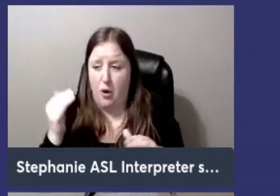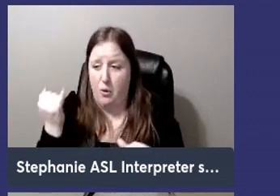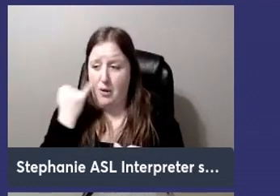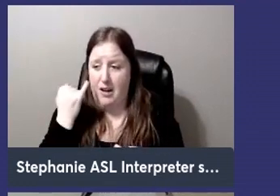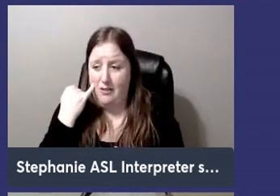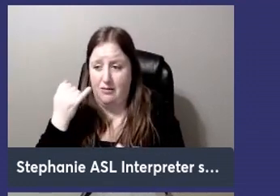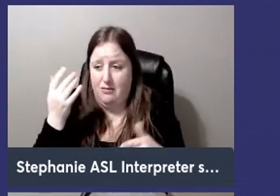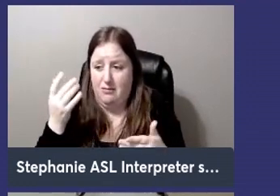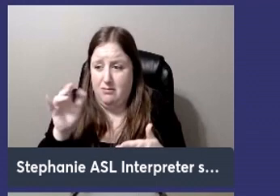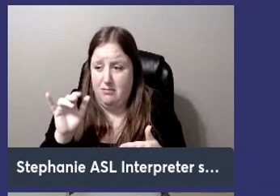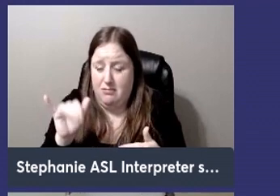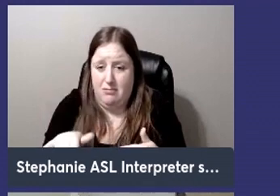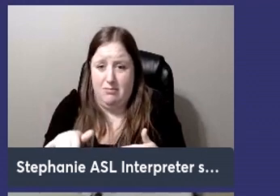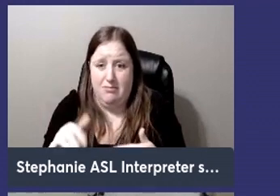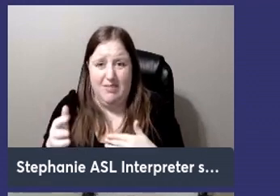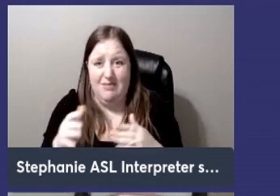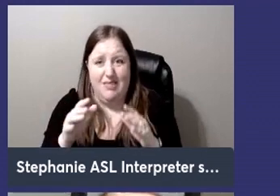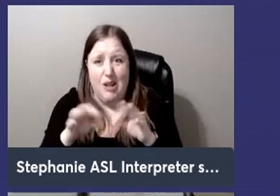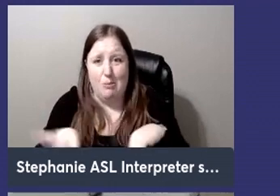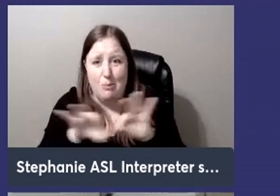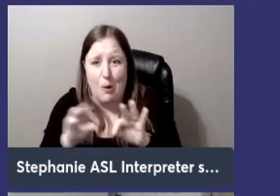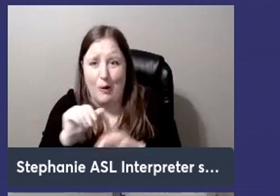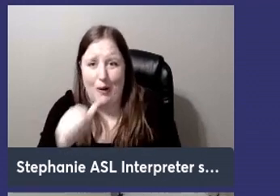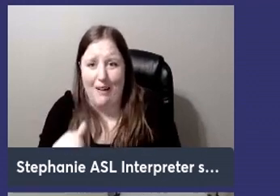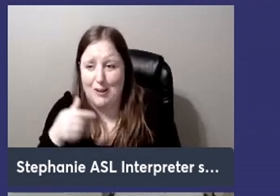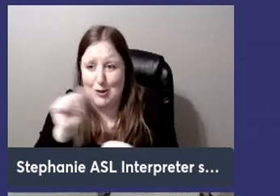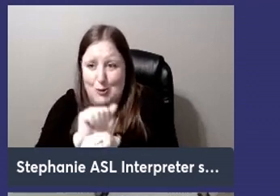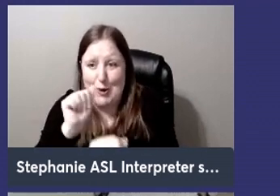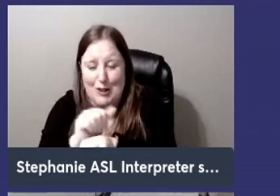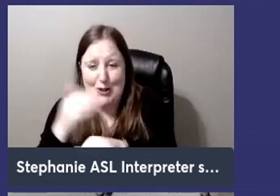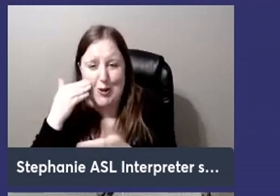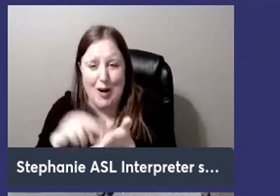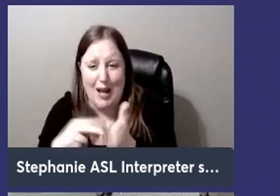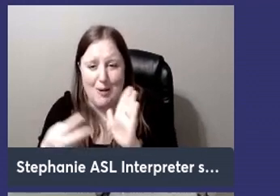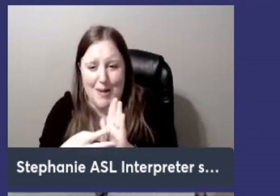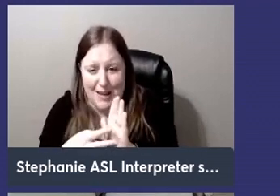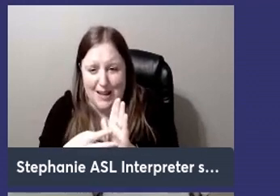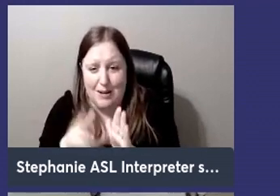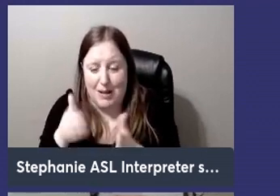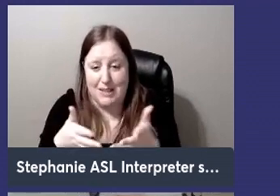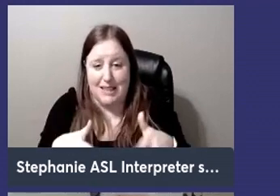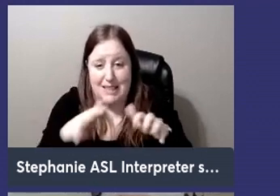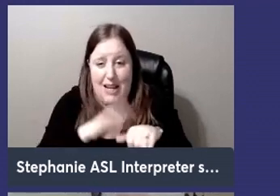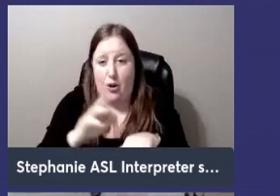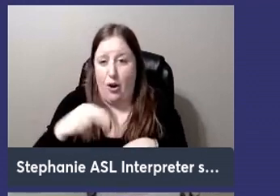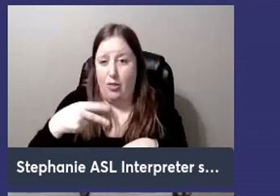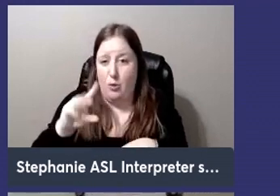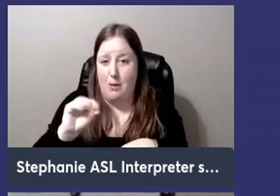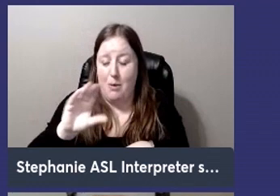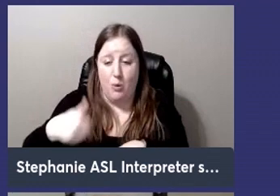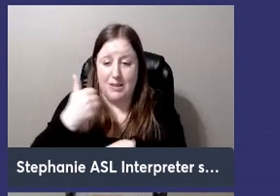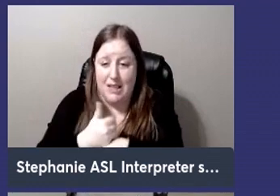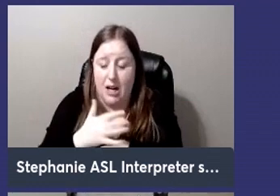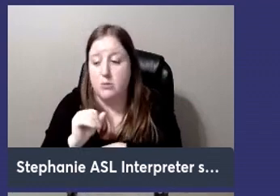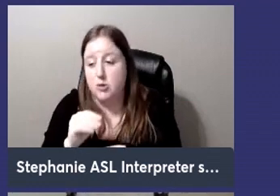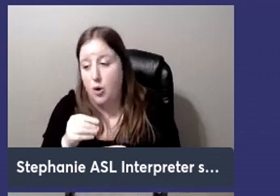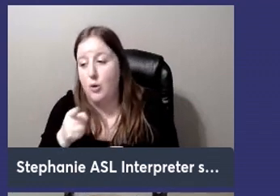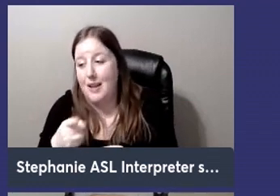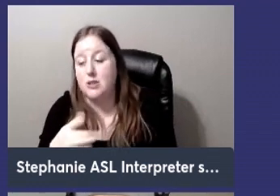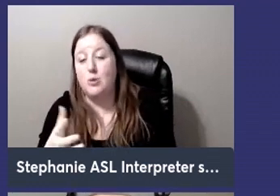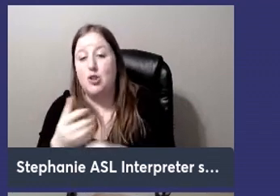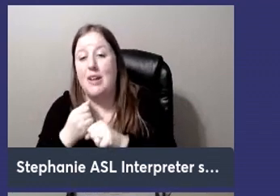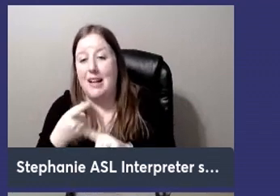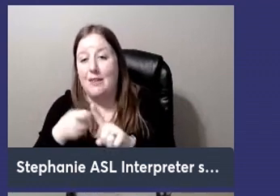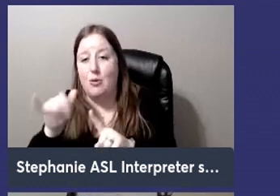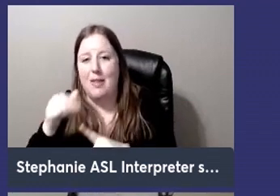doesn't matter. Right. Because it just worked because the maintainer of the repo set that up. So that's what you're getting from that experience. I know it's a